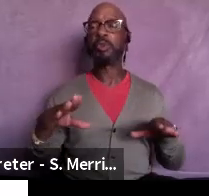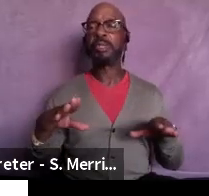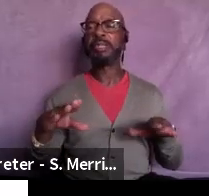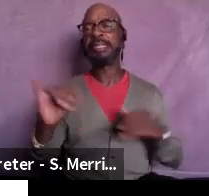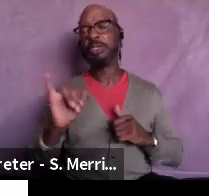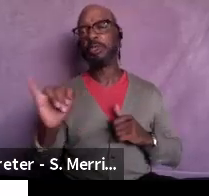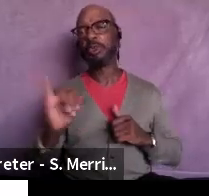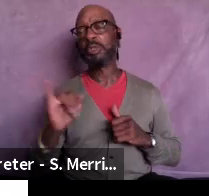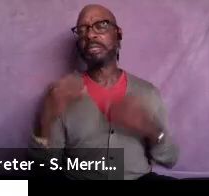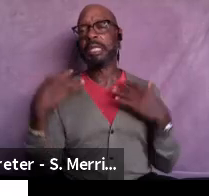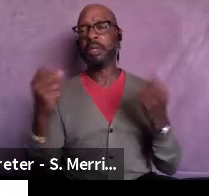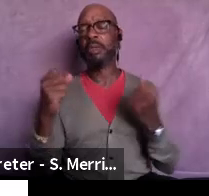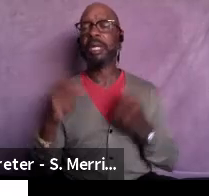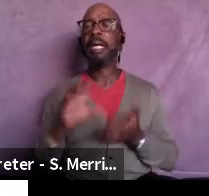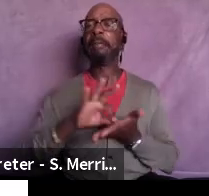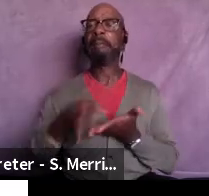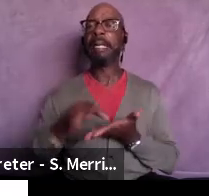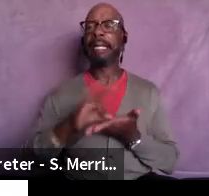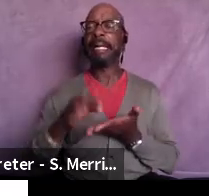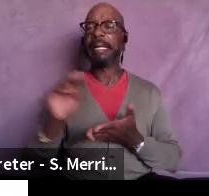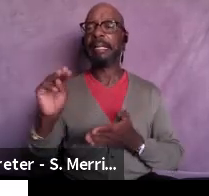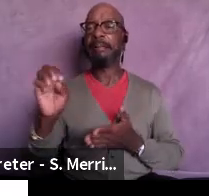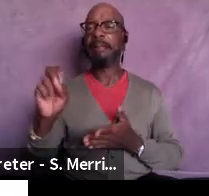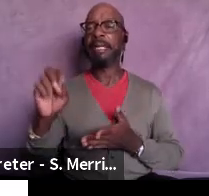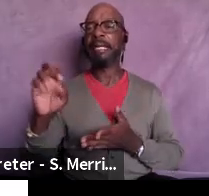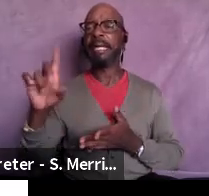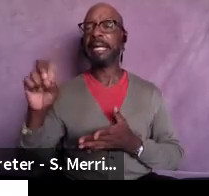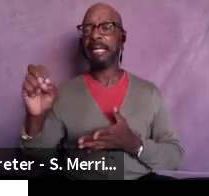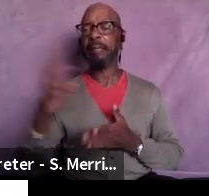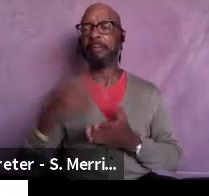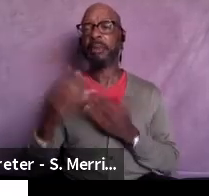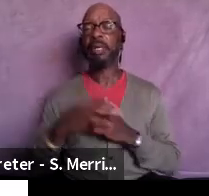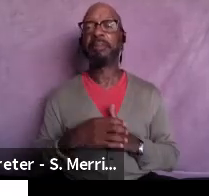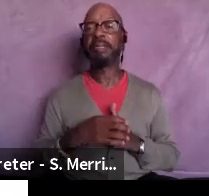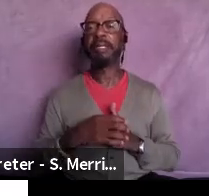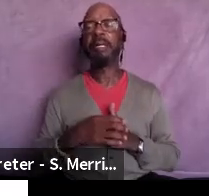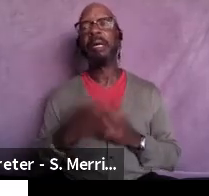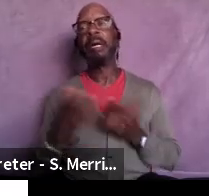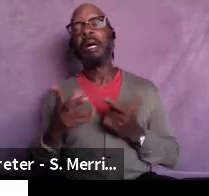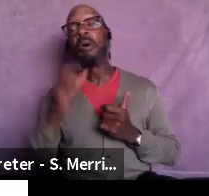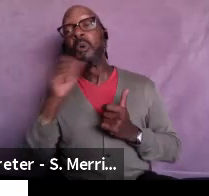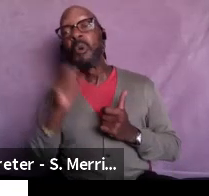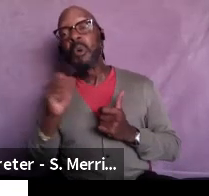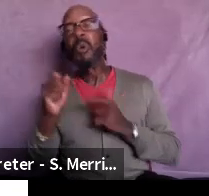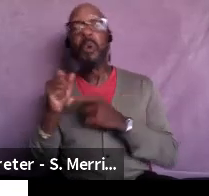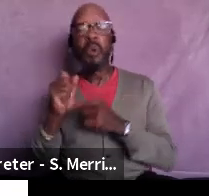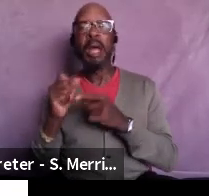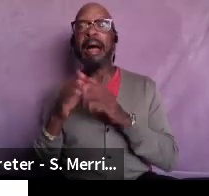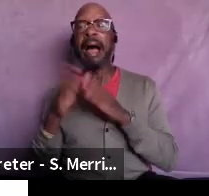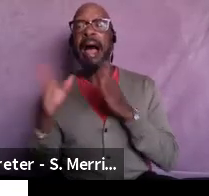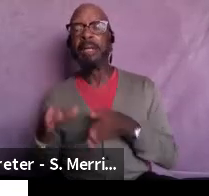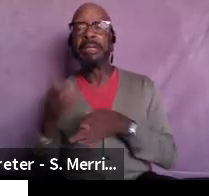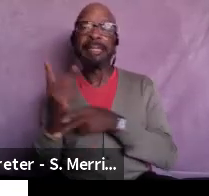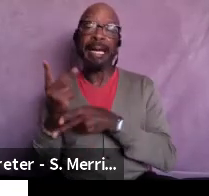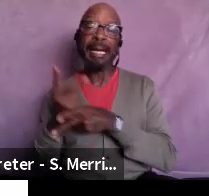and Medicaid programs, hospitals and nursing homes under Medicare Part A, Medicare Advantage